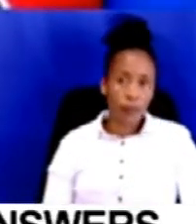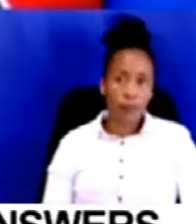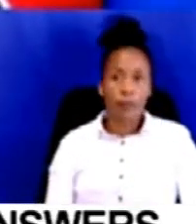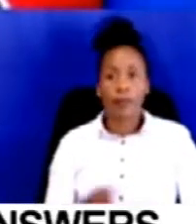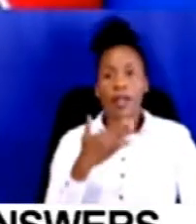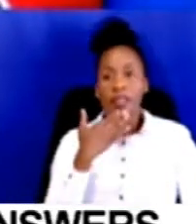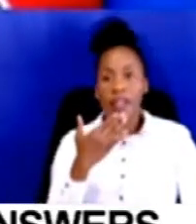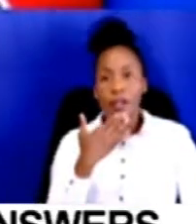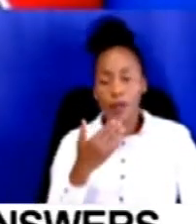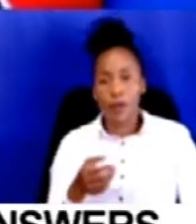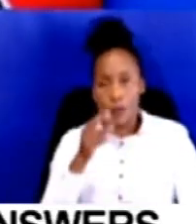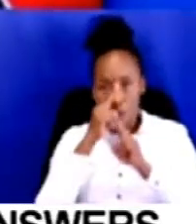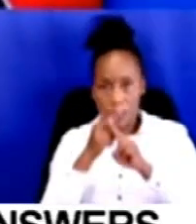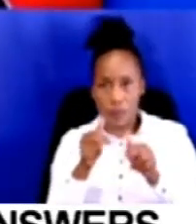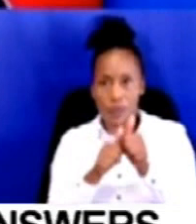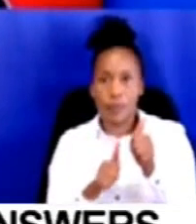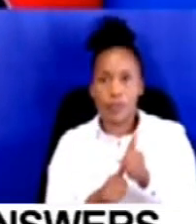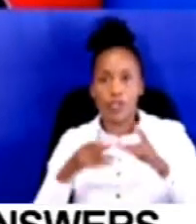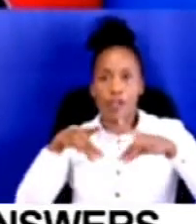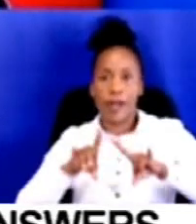Thank you, Honorable Deputy Chair.